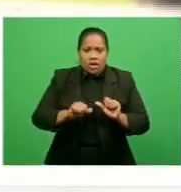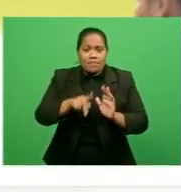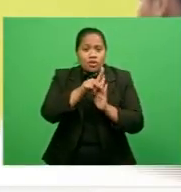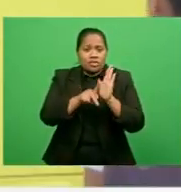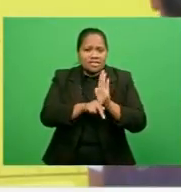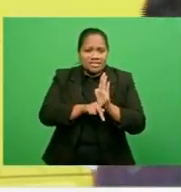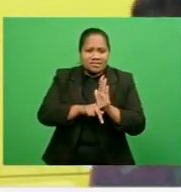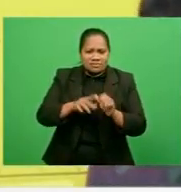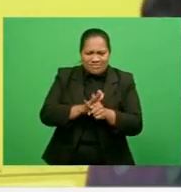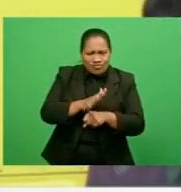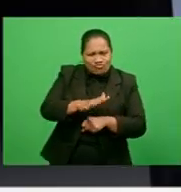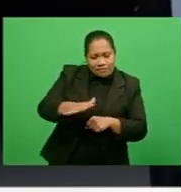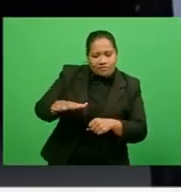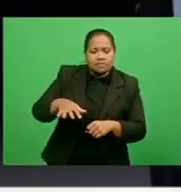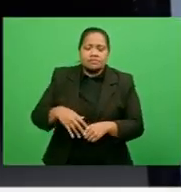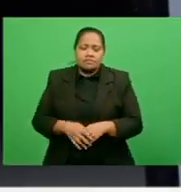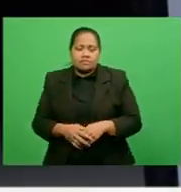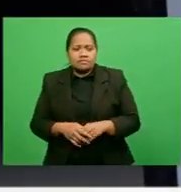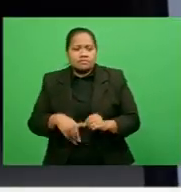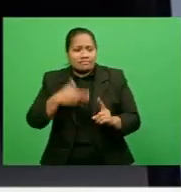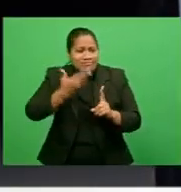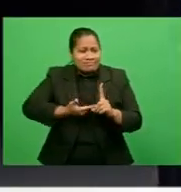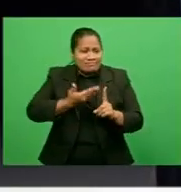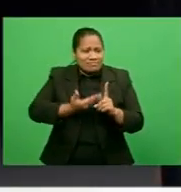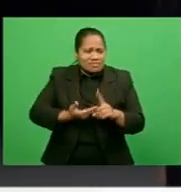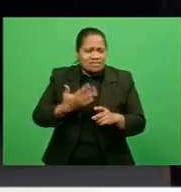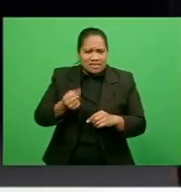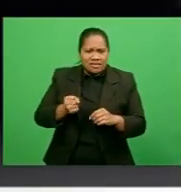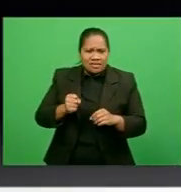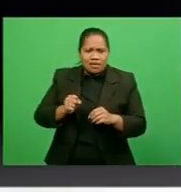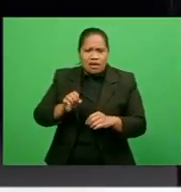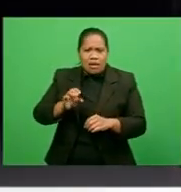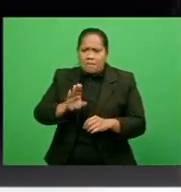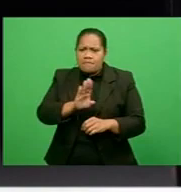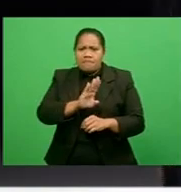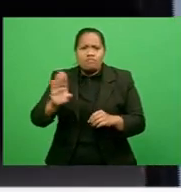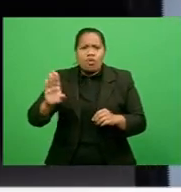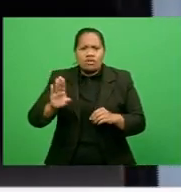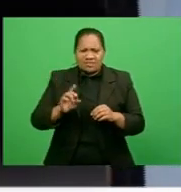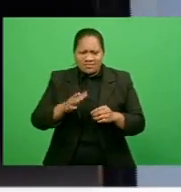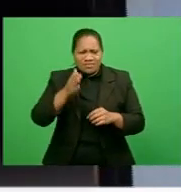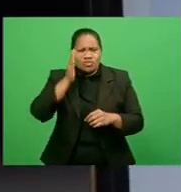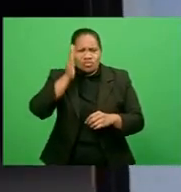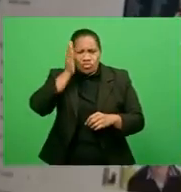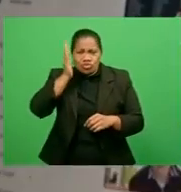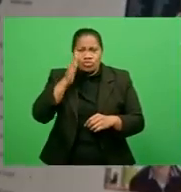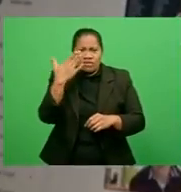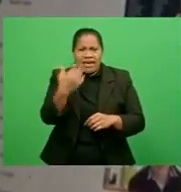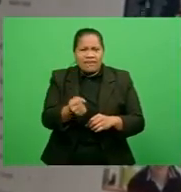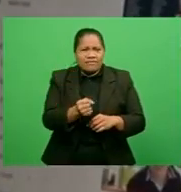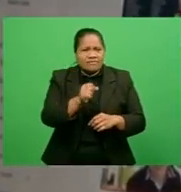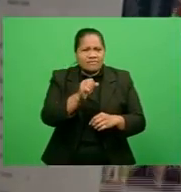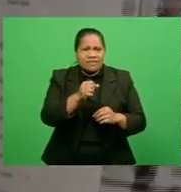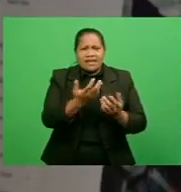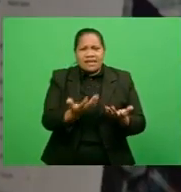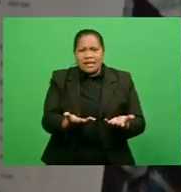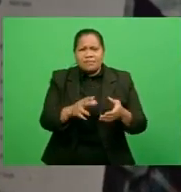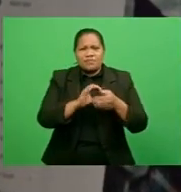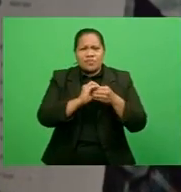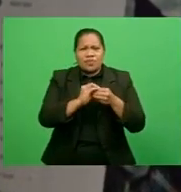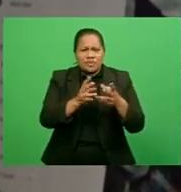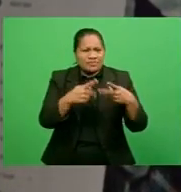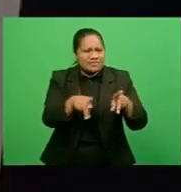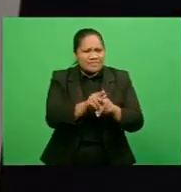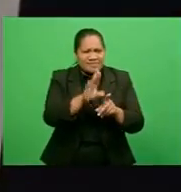Pio Tigundundua questioned the boarding school environment and the vulnerability of students exposed to pornographic materials on mobile